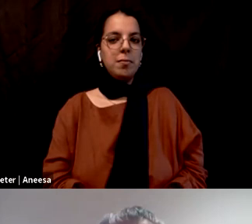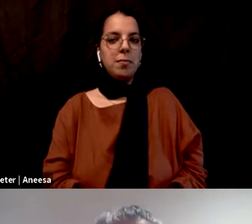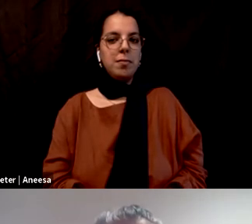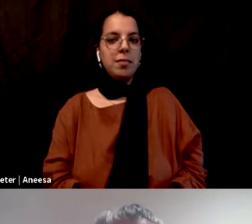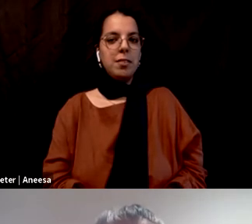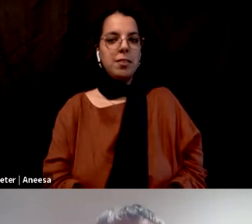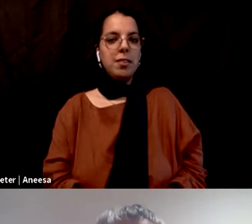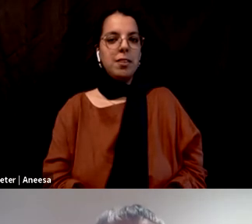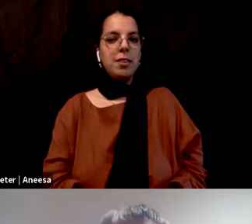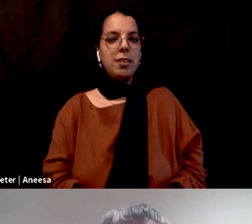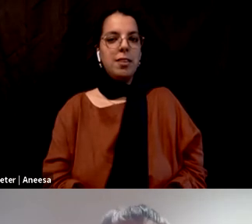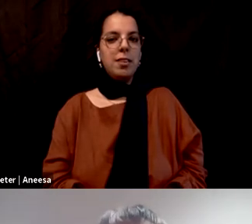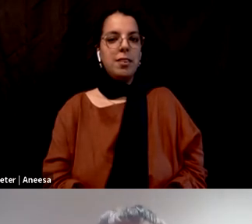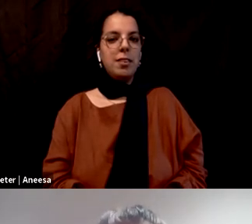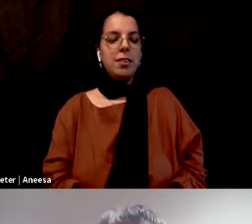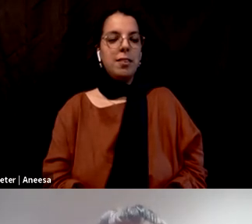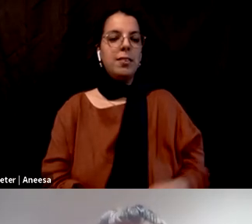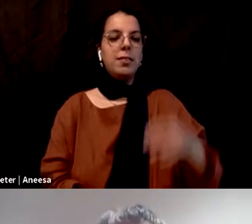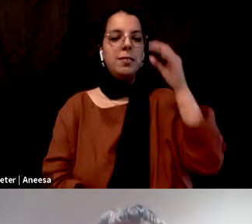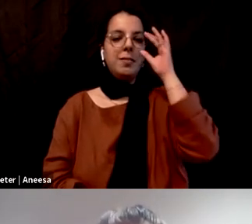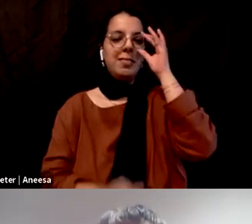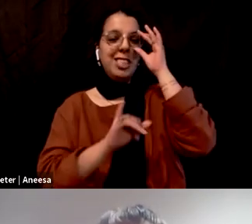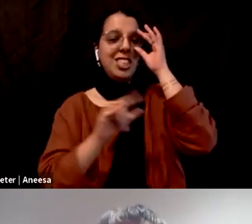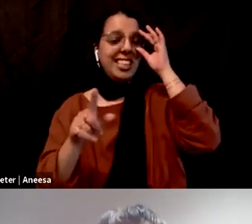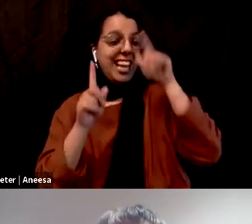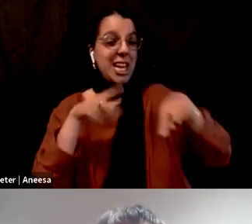Oh, Jill, you're on mute, I think.